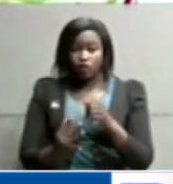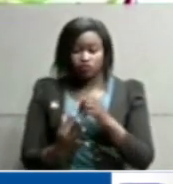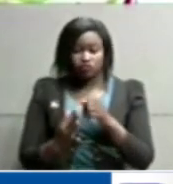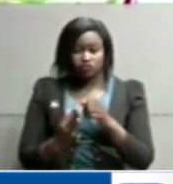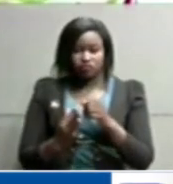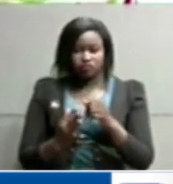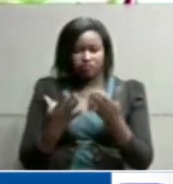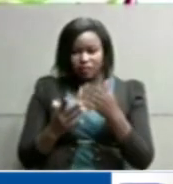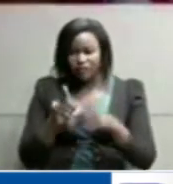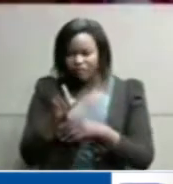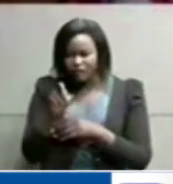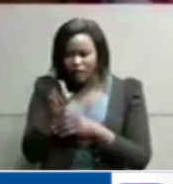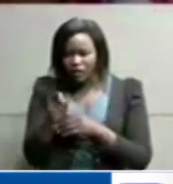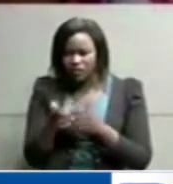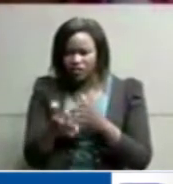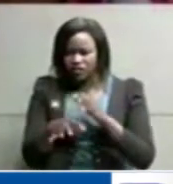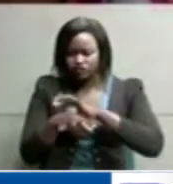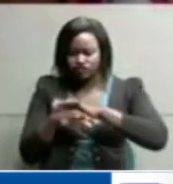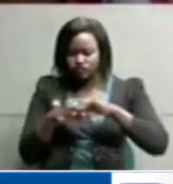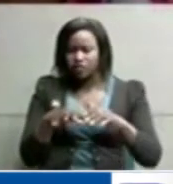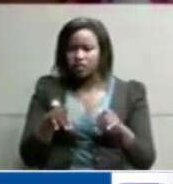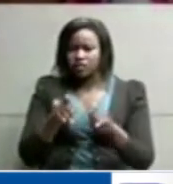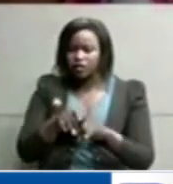3 days. Yeah.